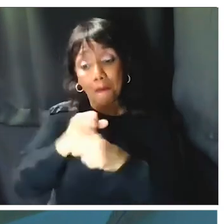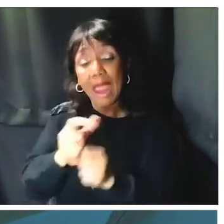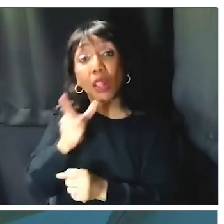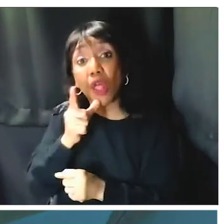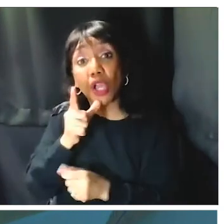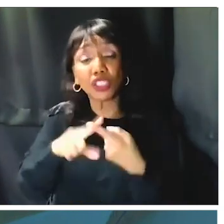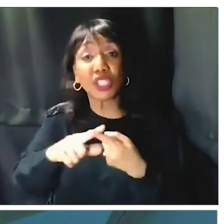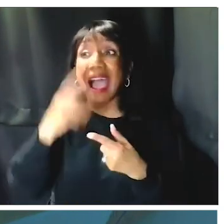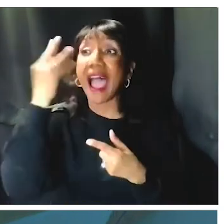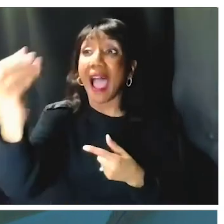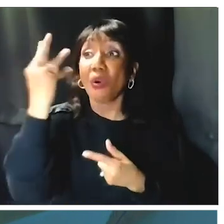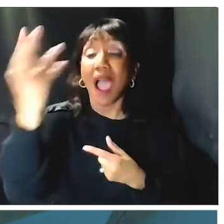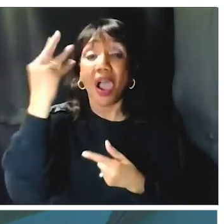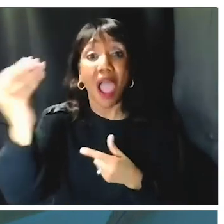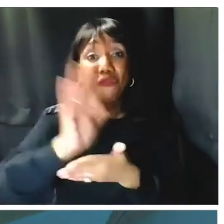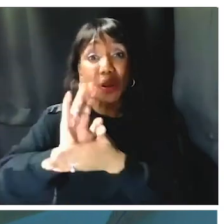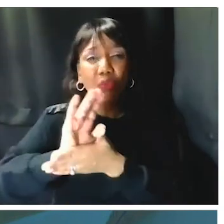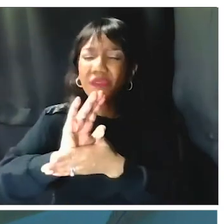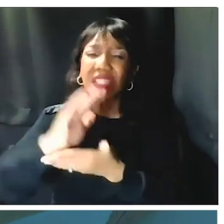streaming services.